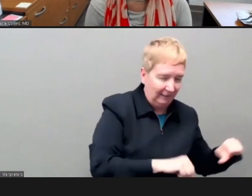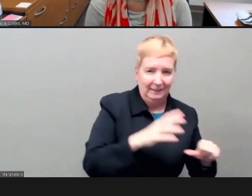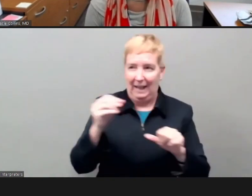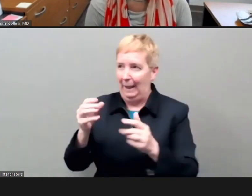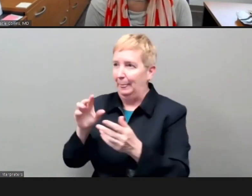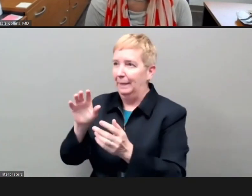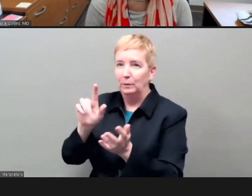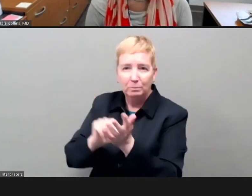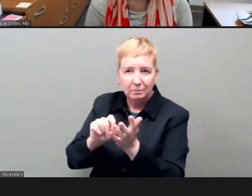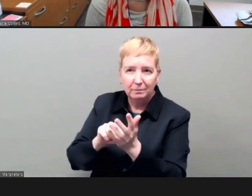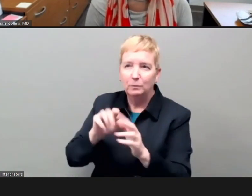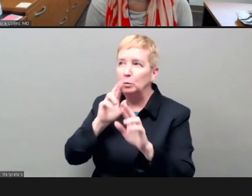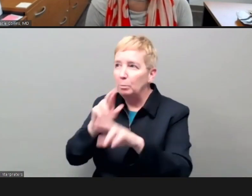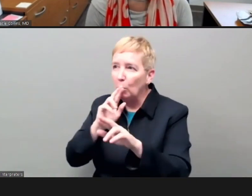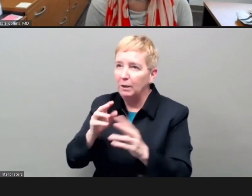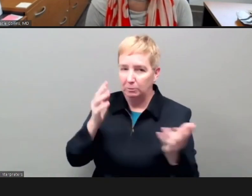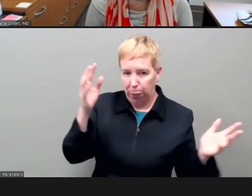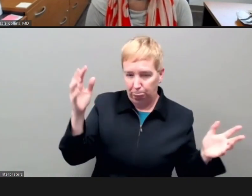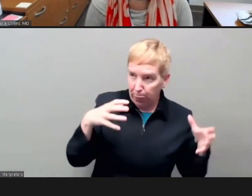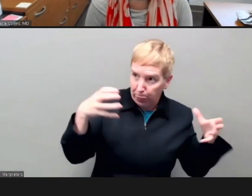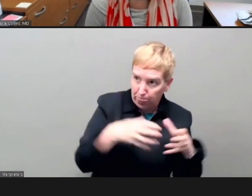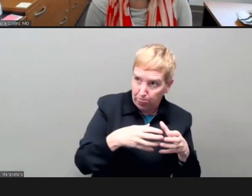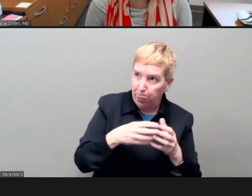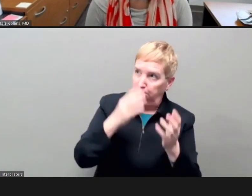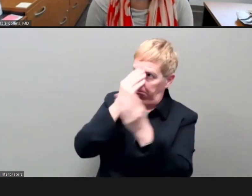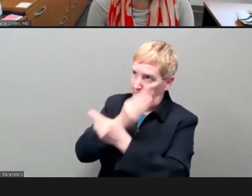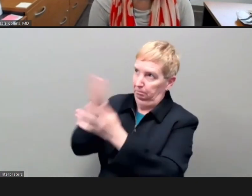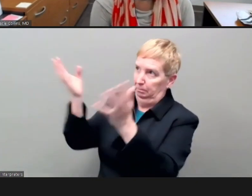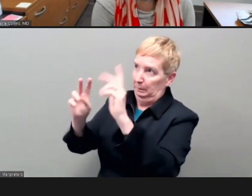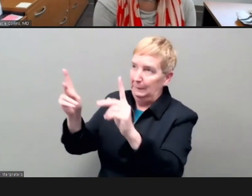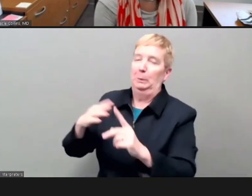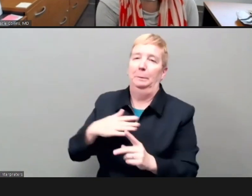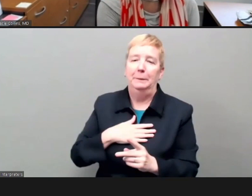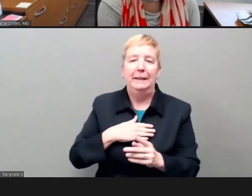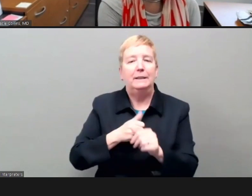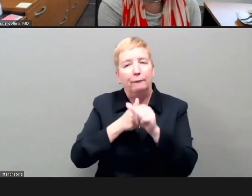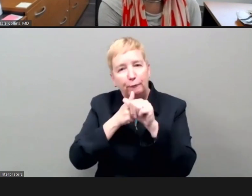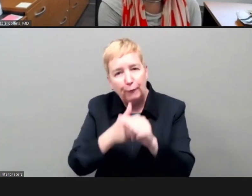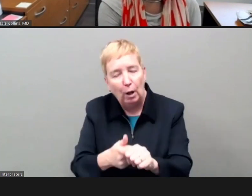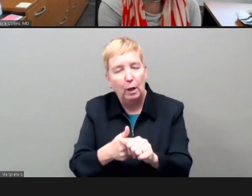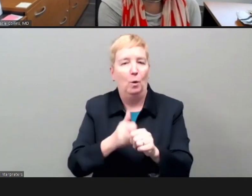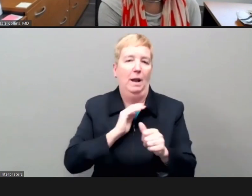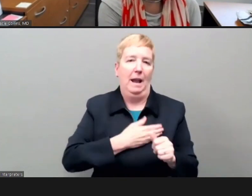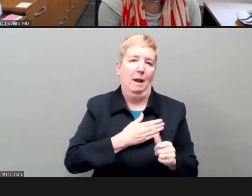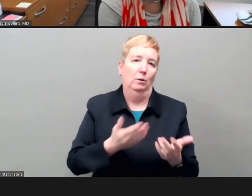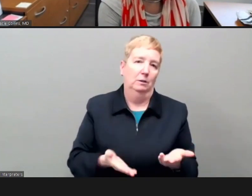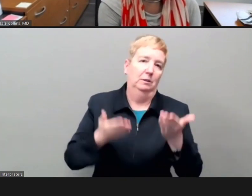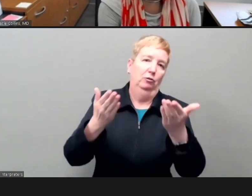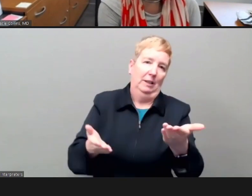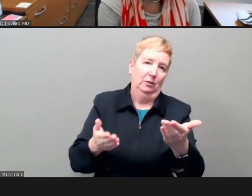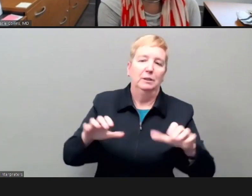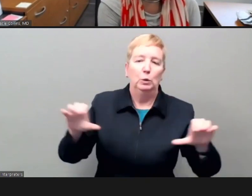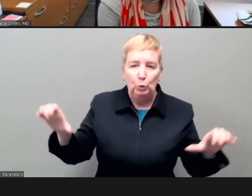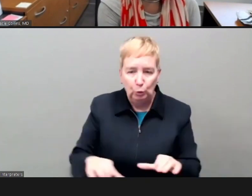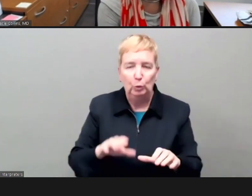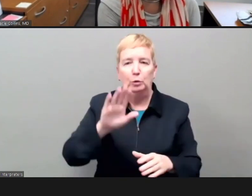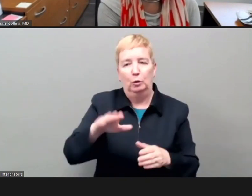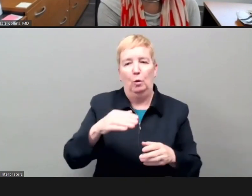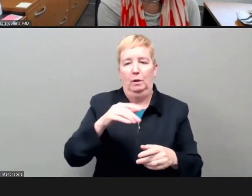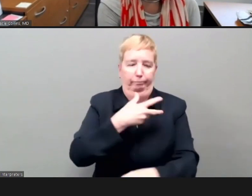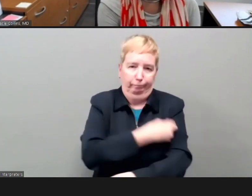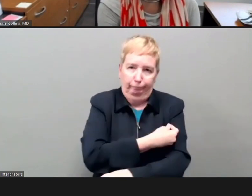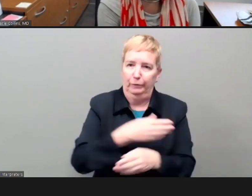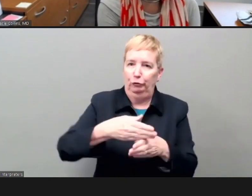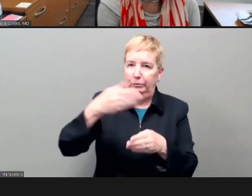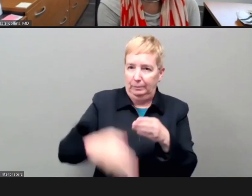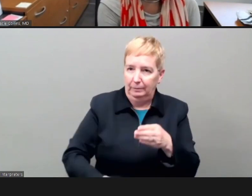encouraging people to follow the guidance for vaccines and to get the full course, whatever that is, done. And when and